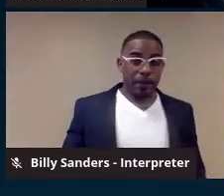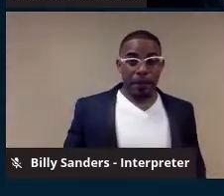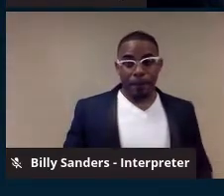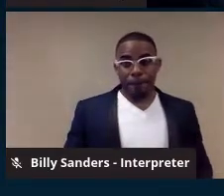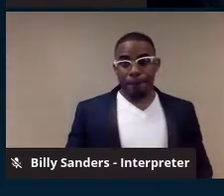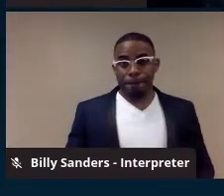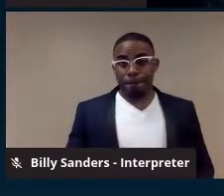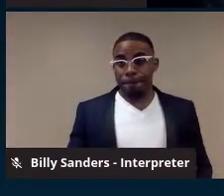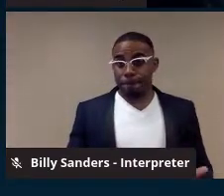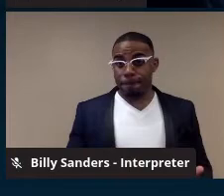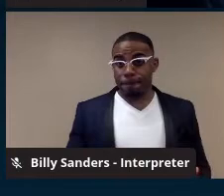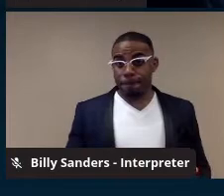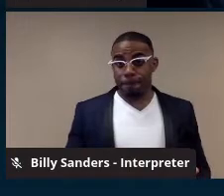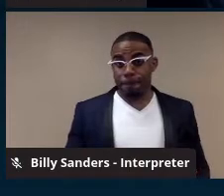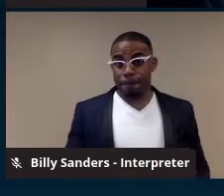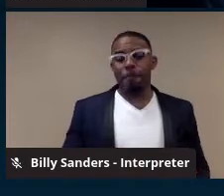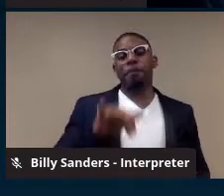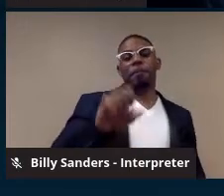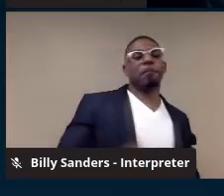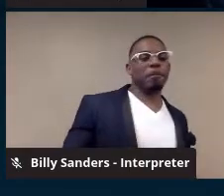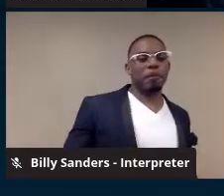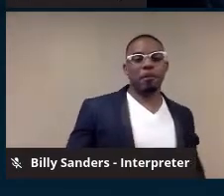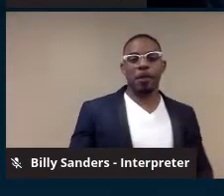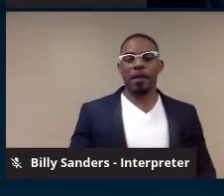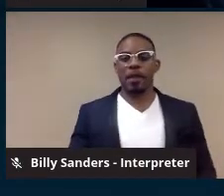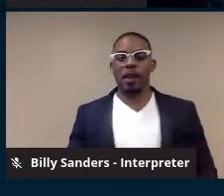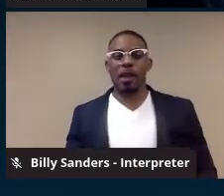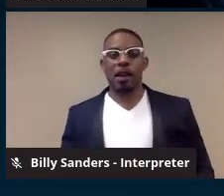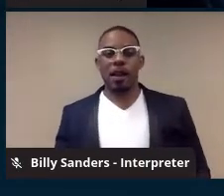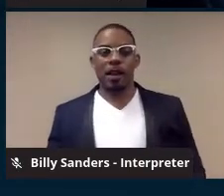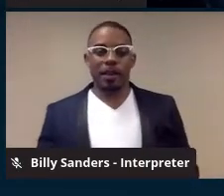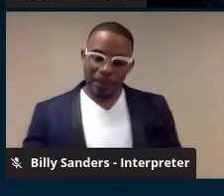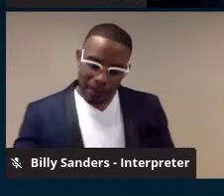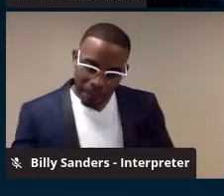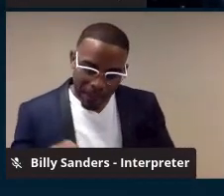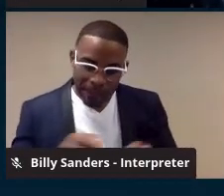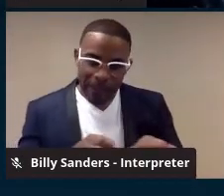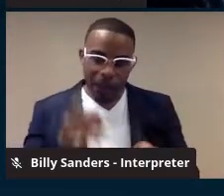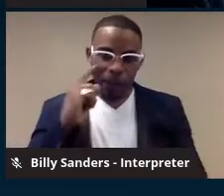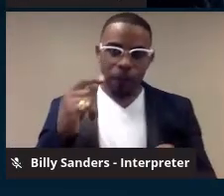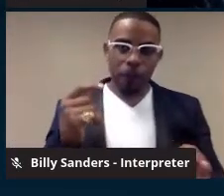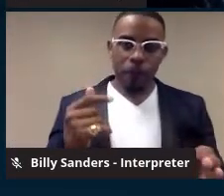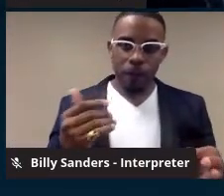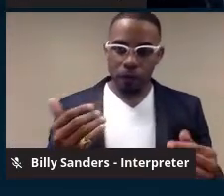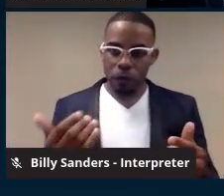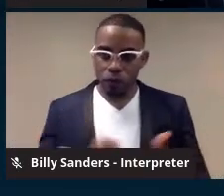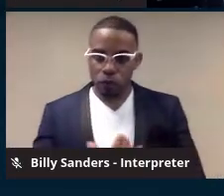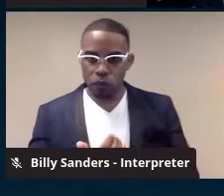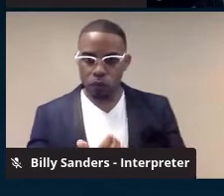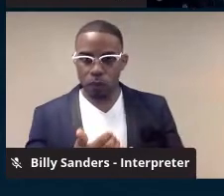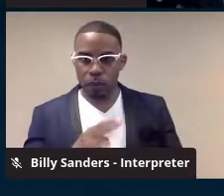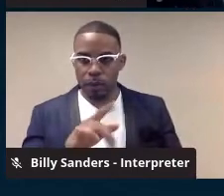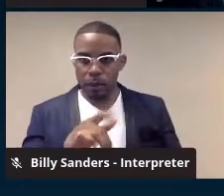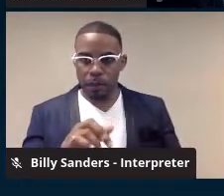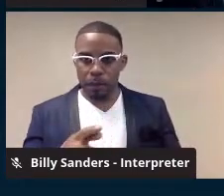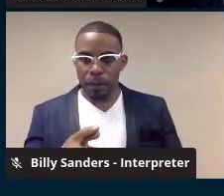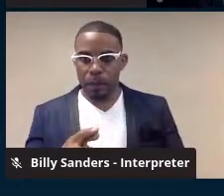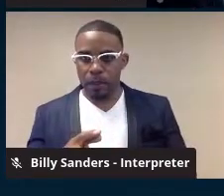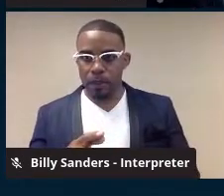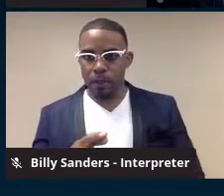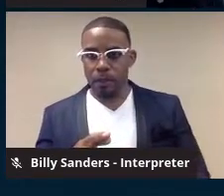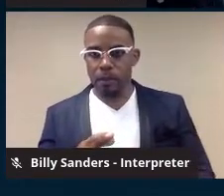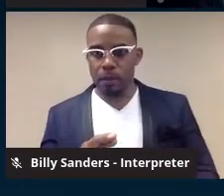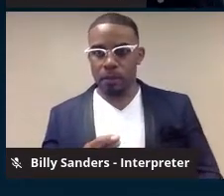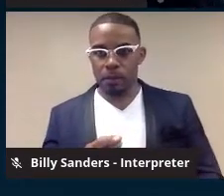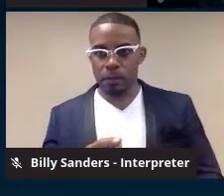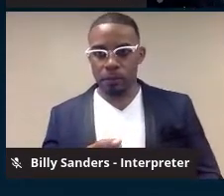go. So the main difference, when you first look into Blazor, you'll immediately come